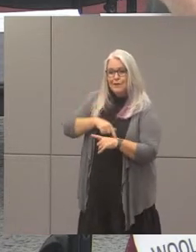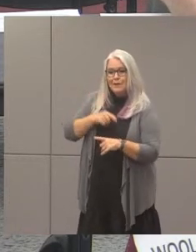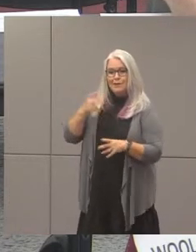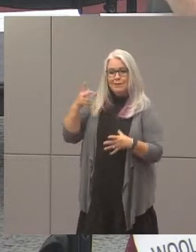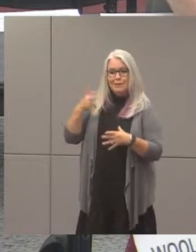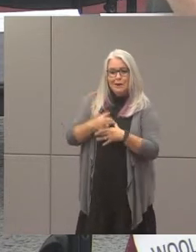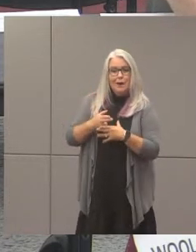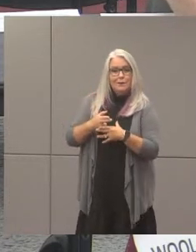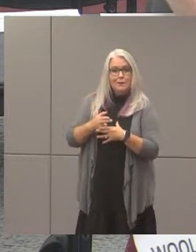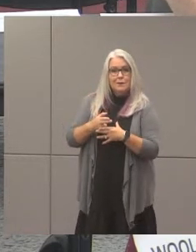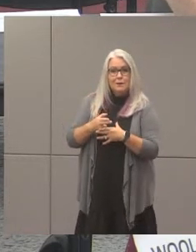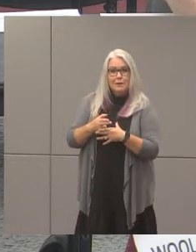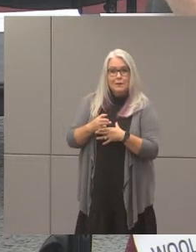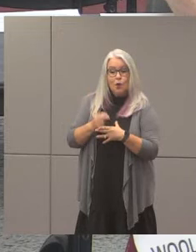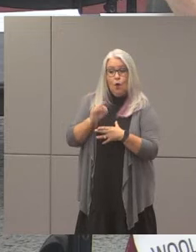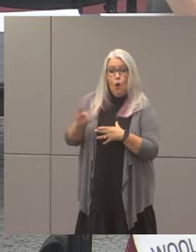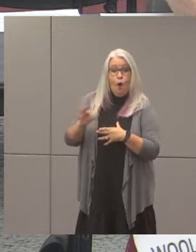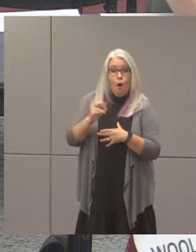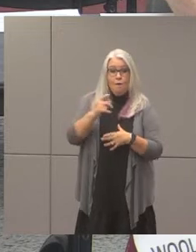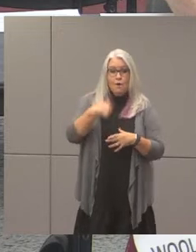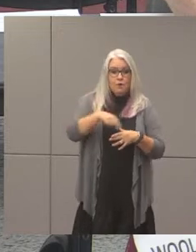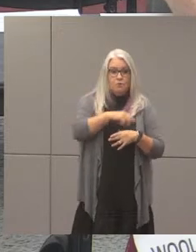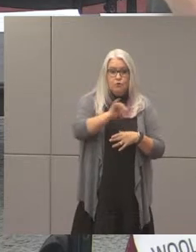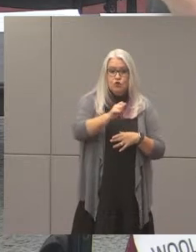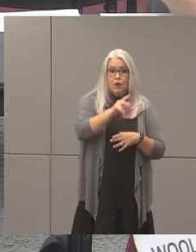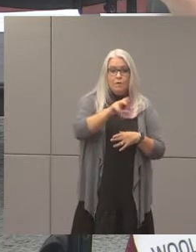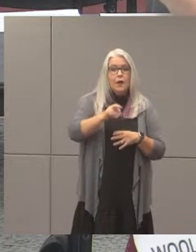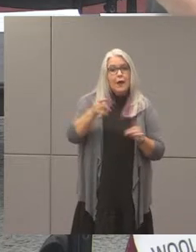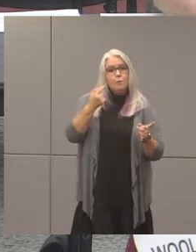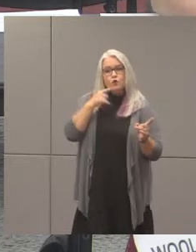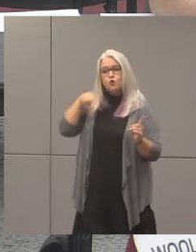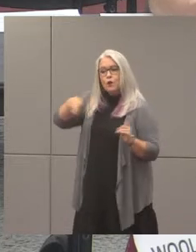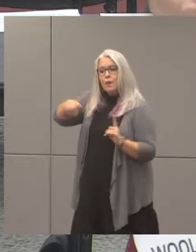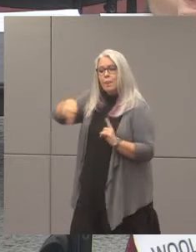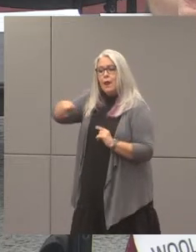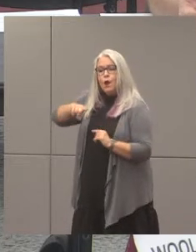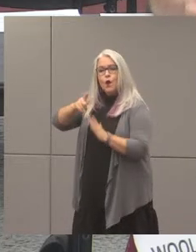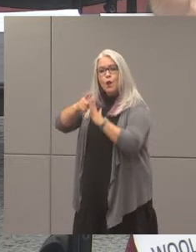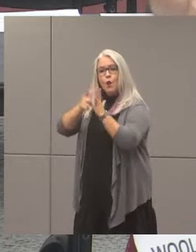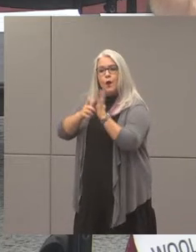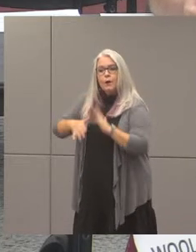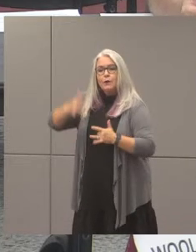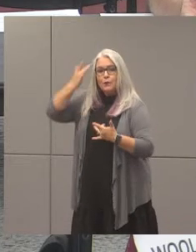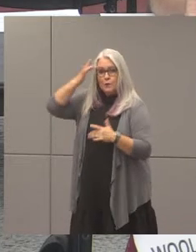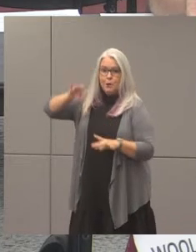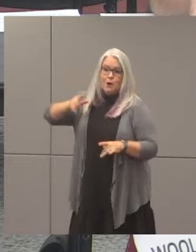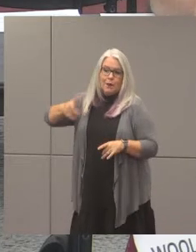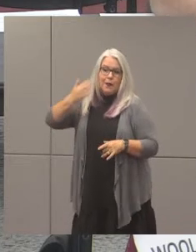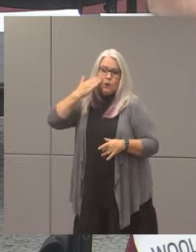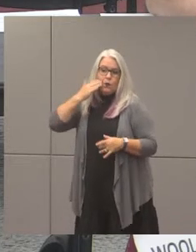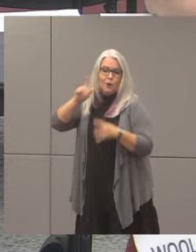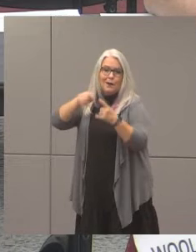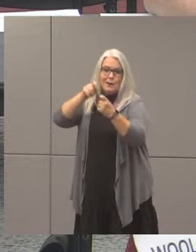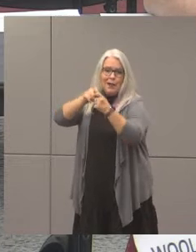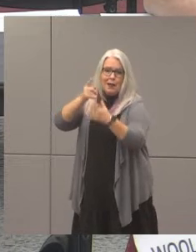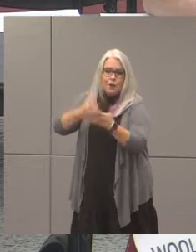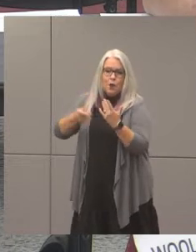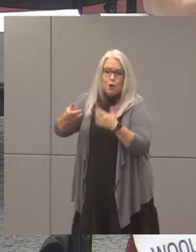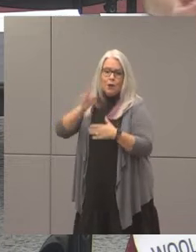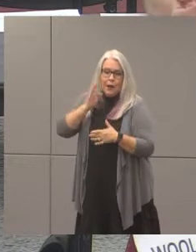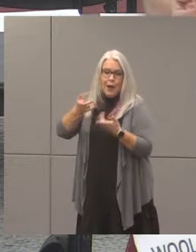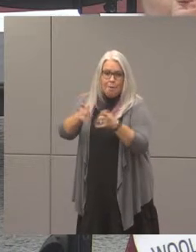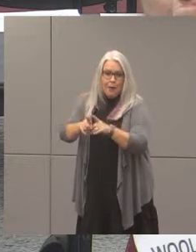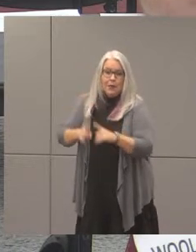and I'm sure their lawyers were smart and they knew what was going to happen, and that's probably why we